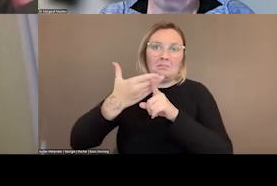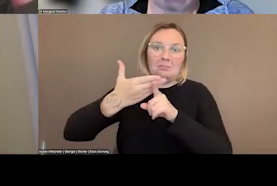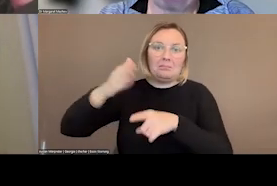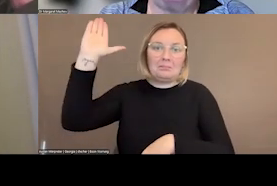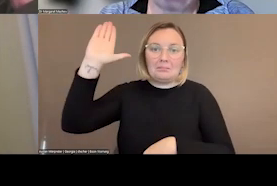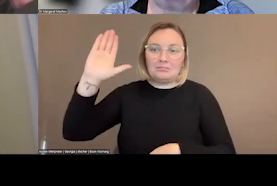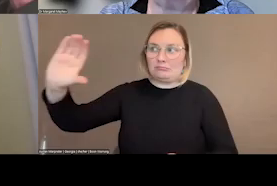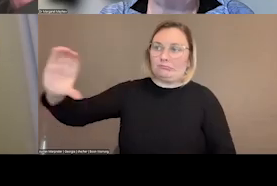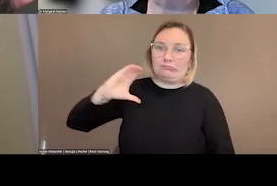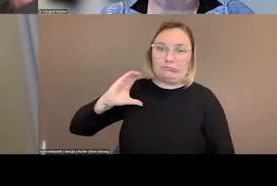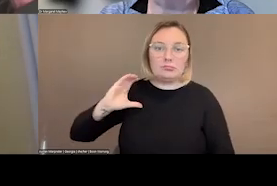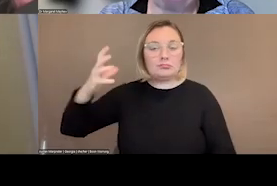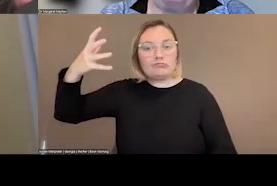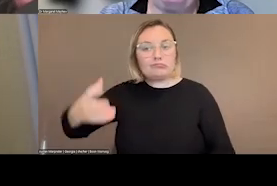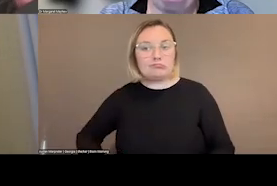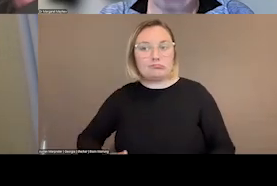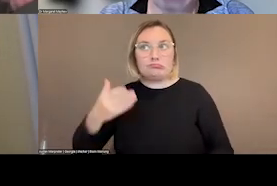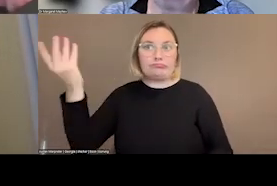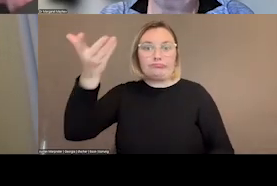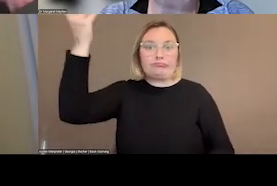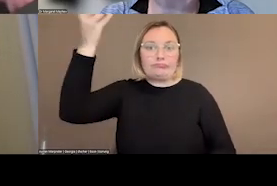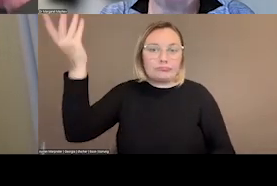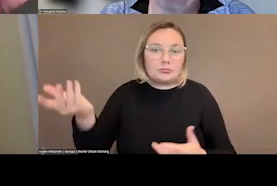don't know, income? I'm just pulling something out of my hair.